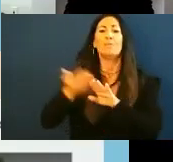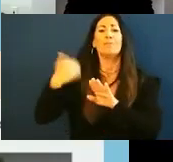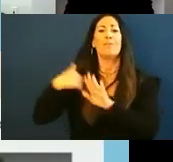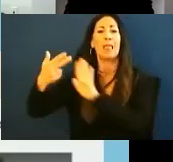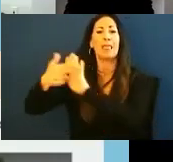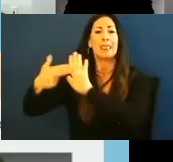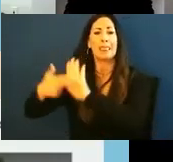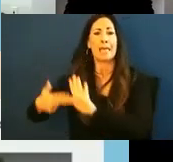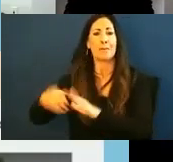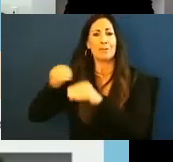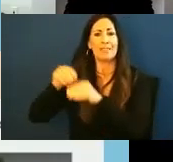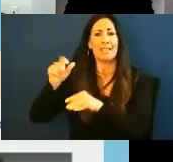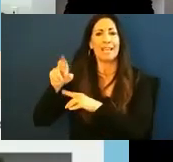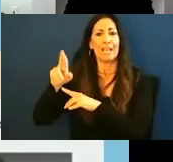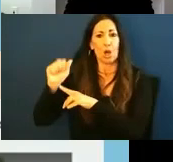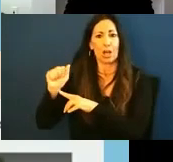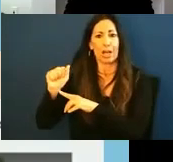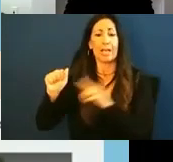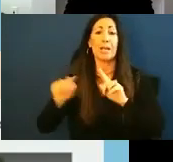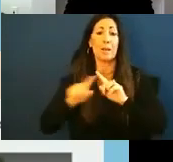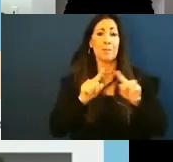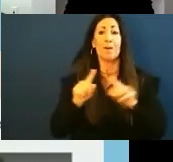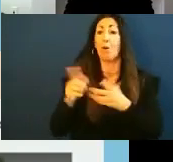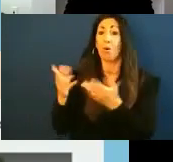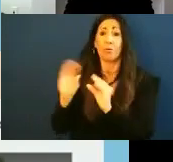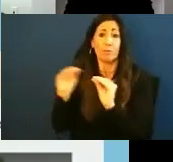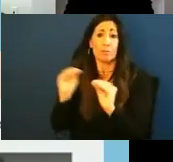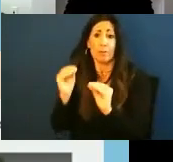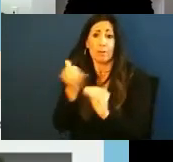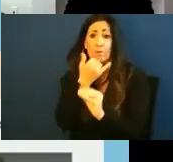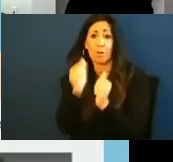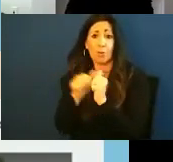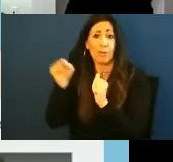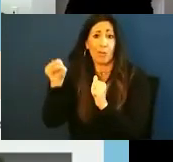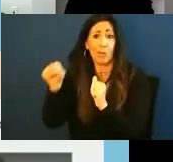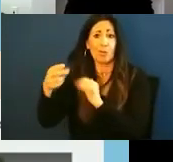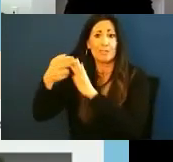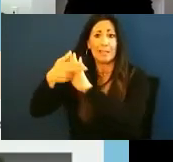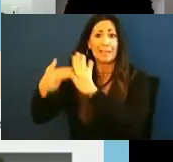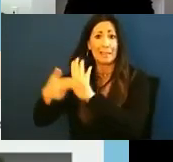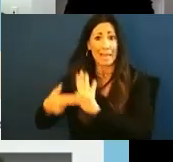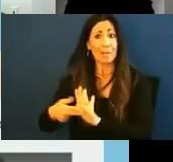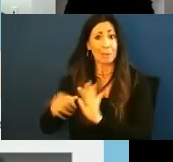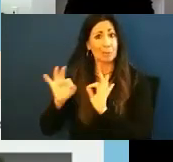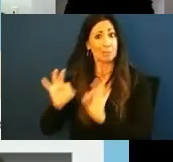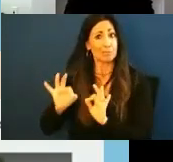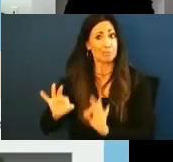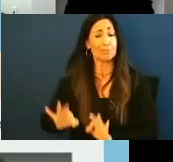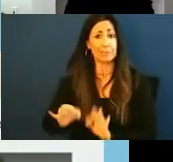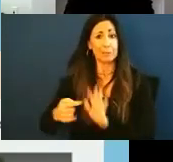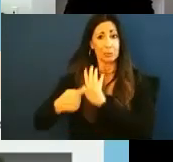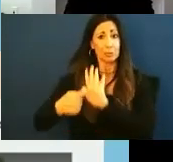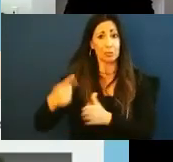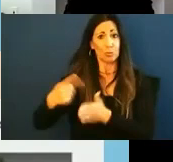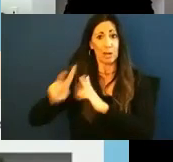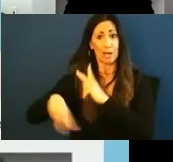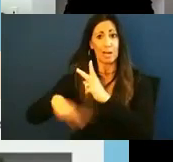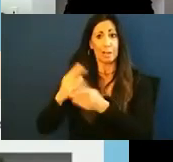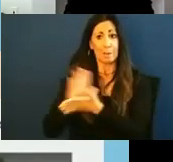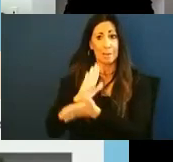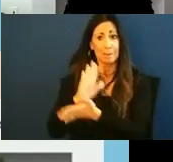within AERA. I'm not saying there's anything wrong with those labels. They're wonderful. They're great because they dictate the kind of paper that we're writing. But in terms